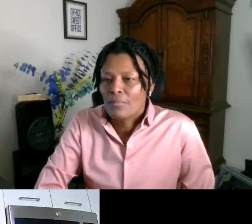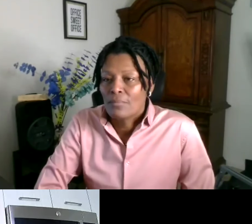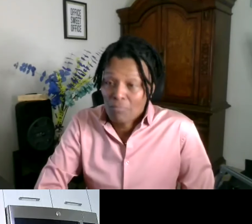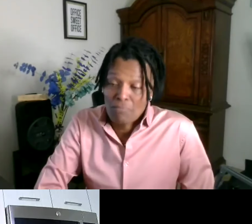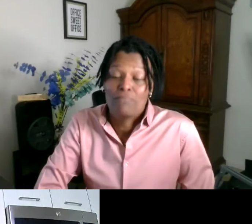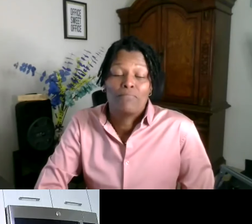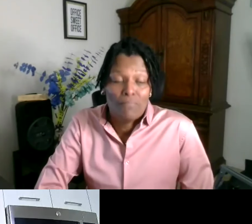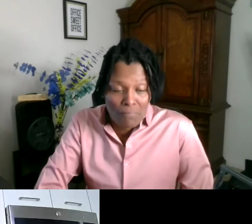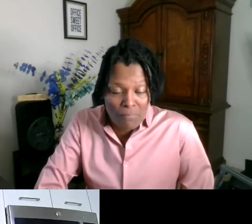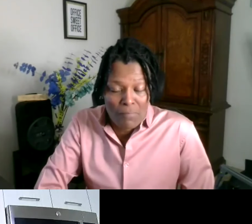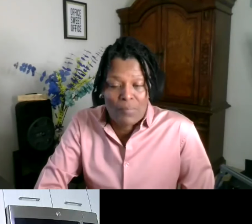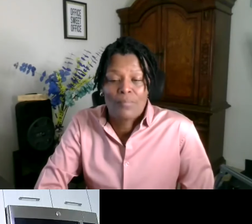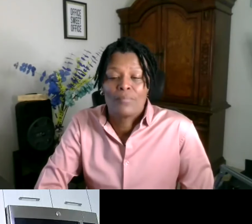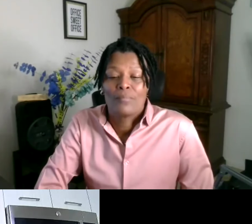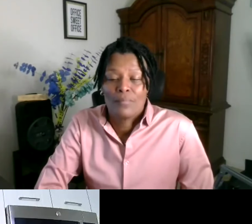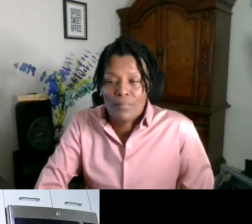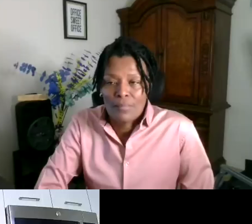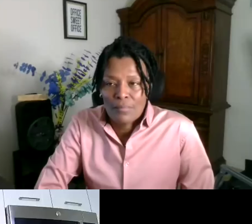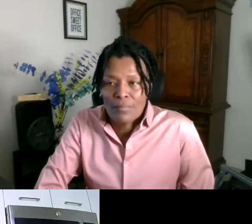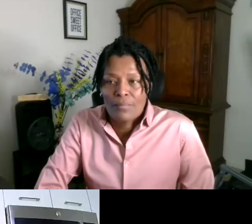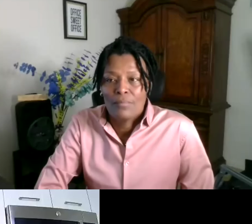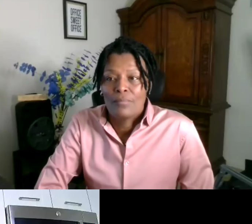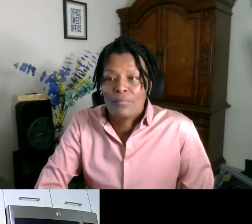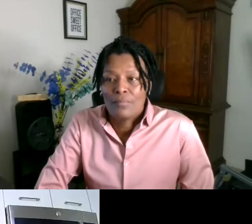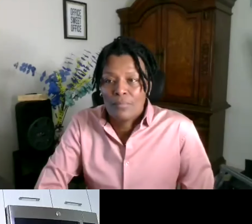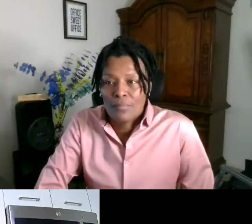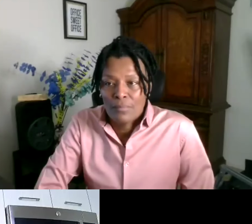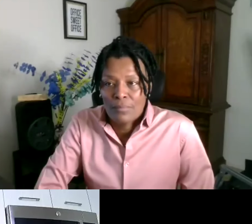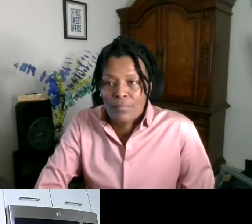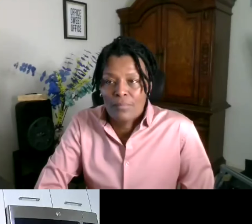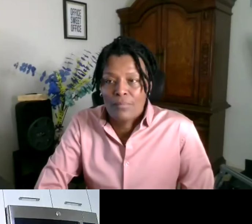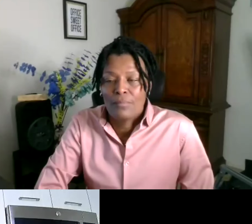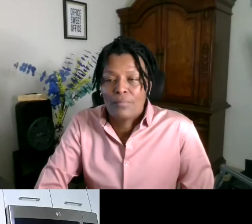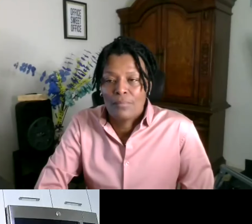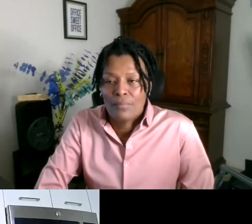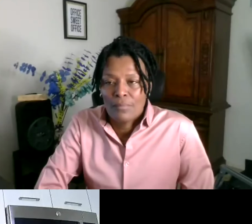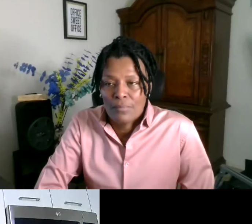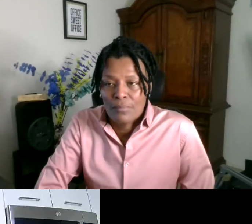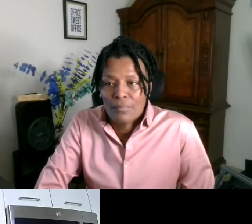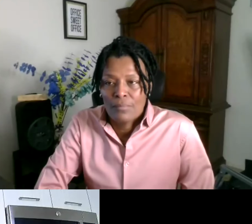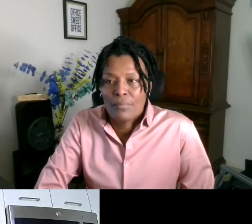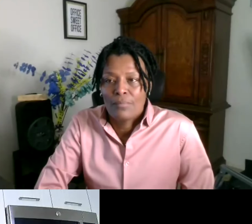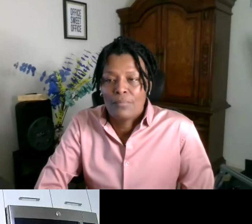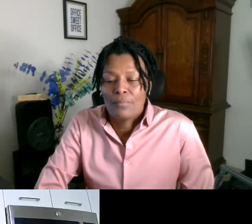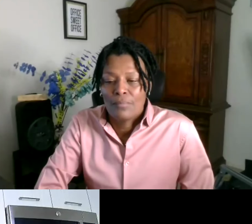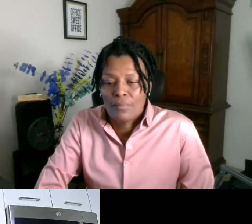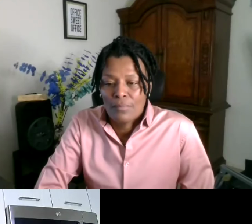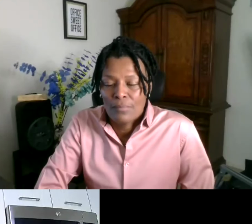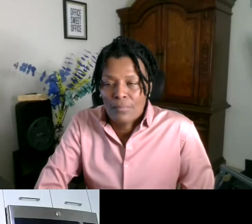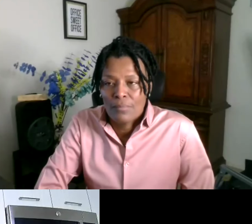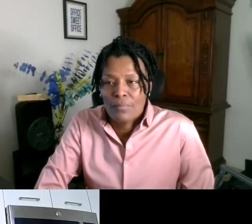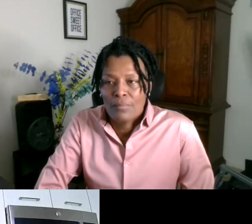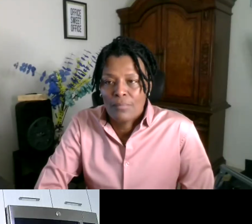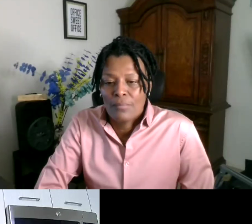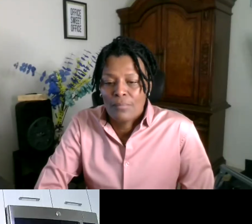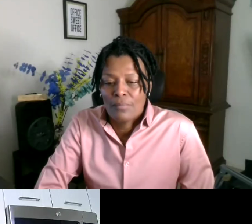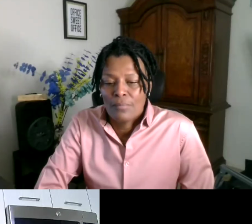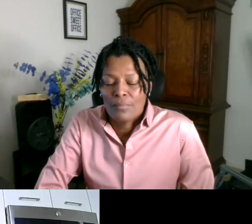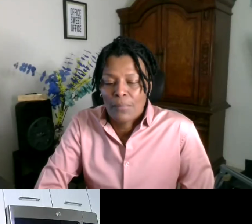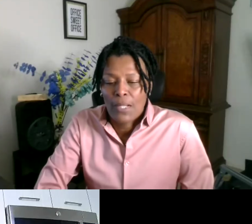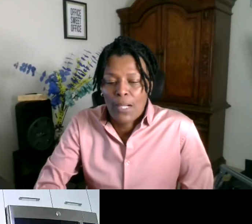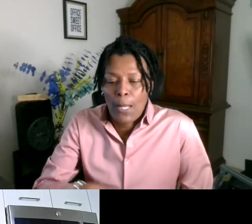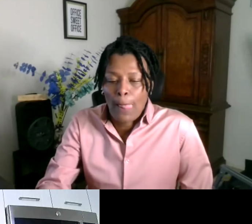acknowledged and discussed openly rather than being ignored or swept under the rug. And I think it's